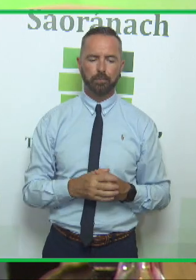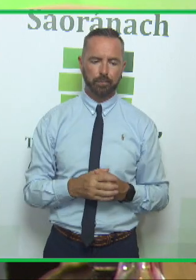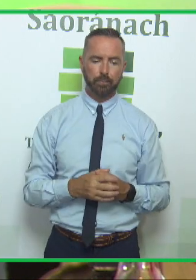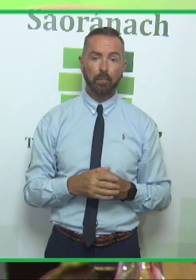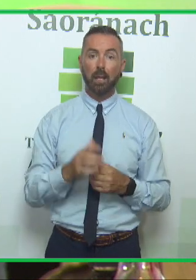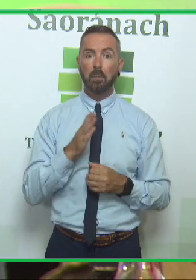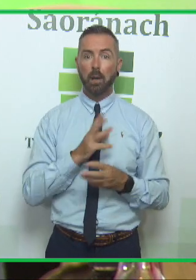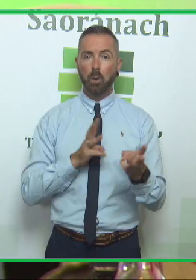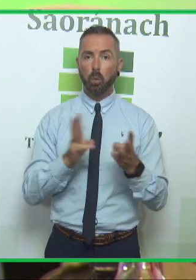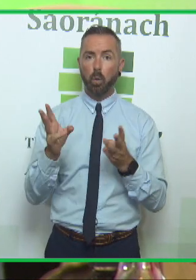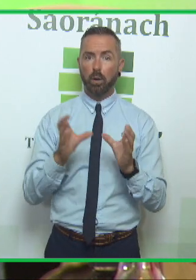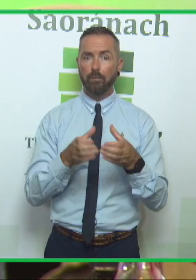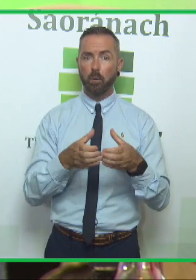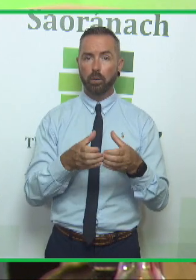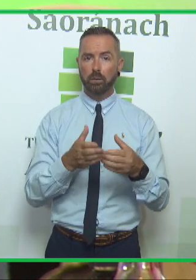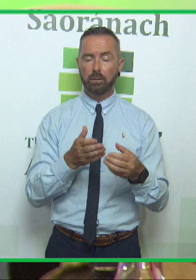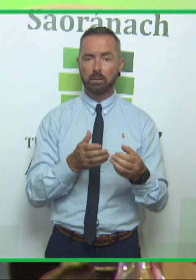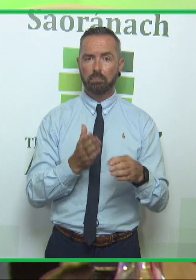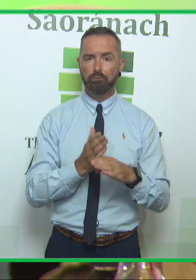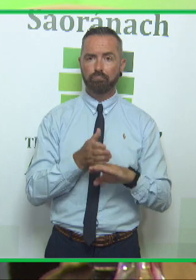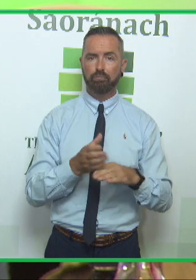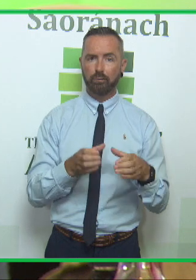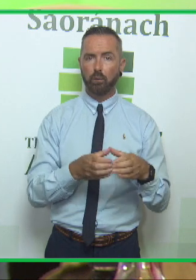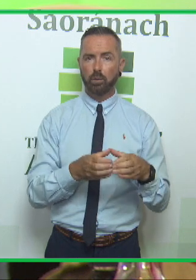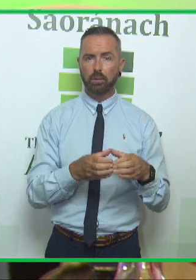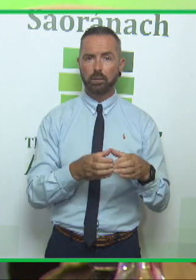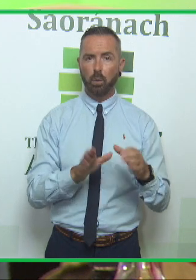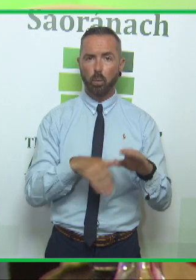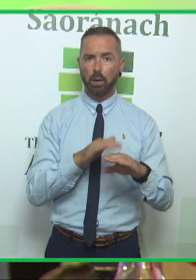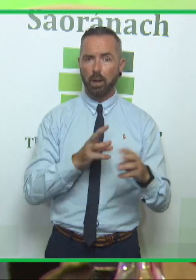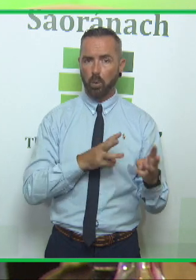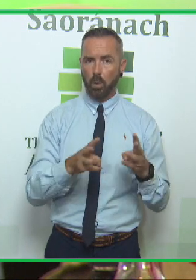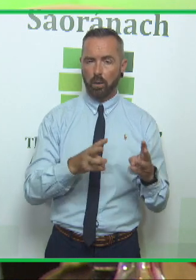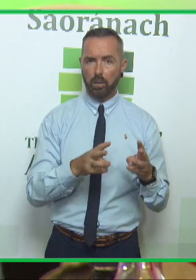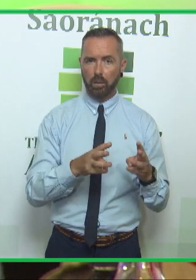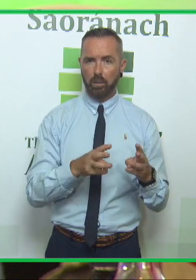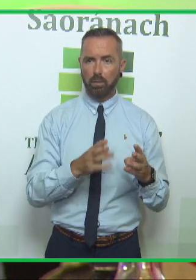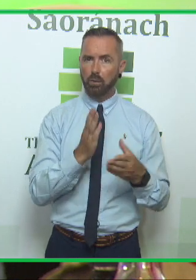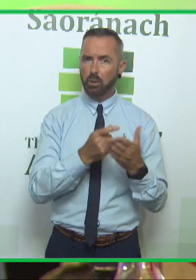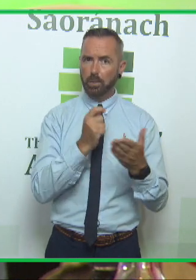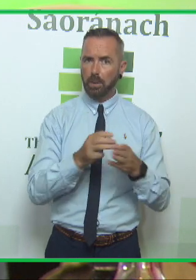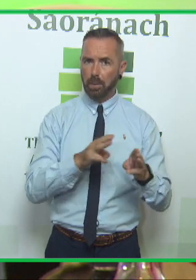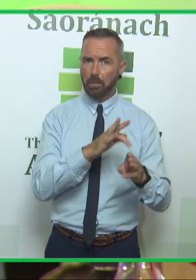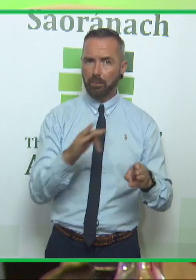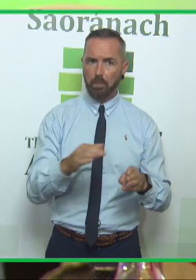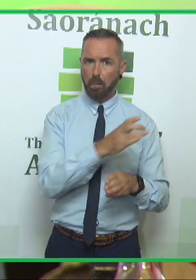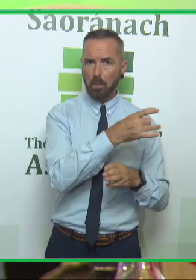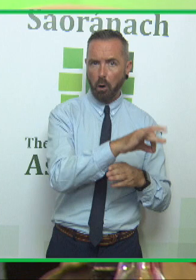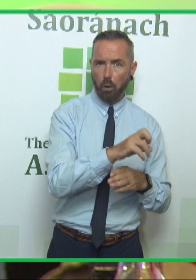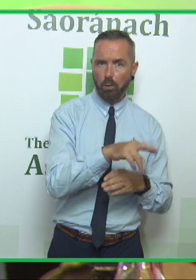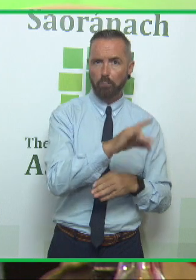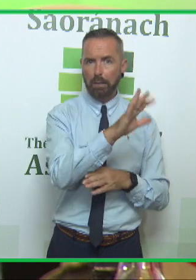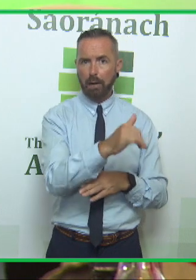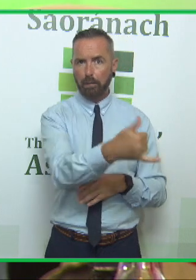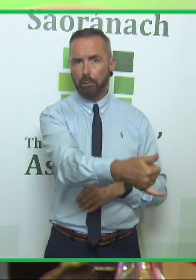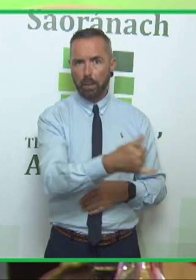I work for, well, sometimes we get phone calls from people in Kerry, because for whatever reason, a whole load of phone numbers